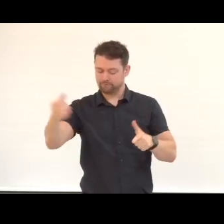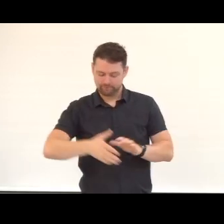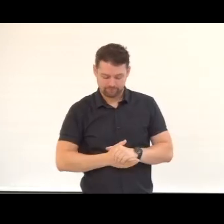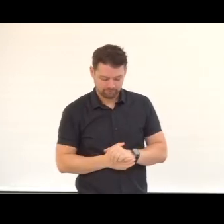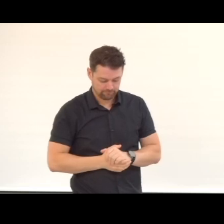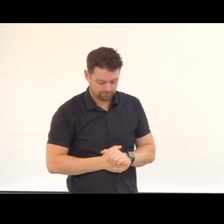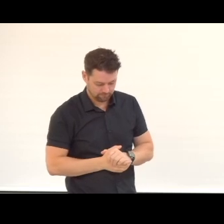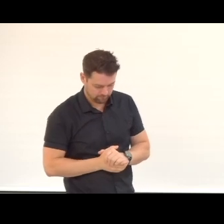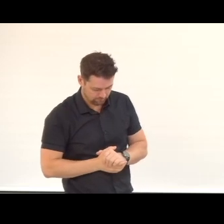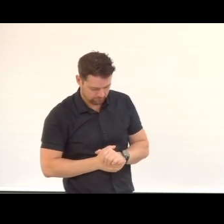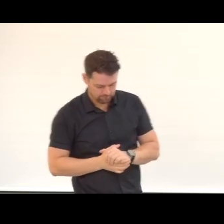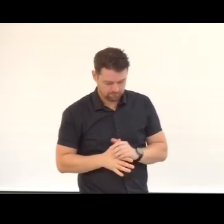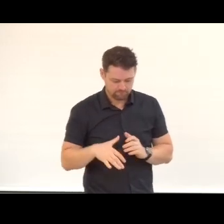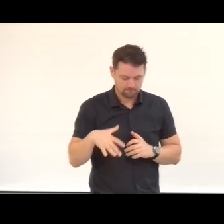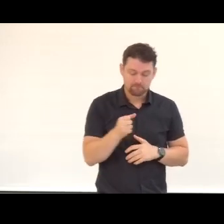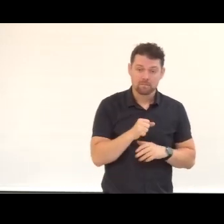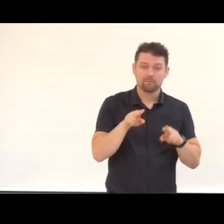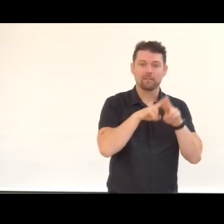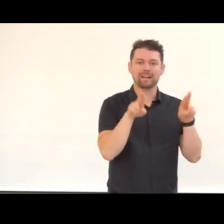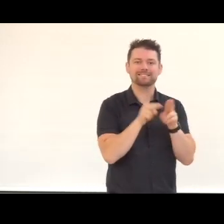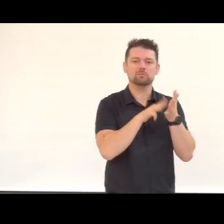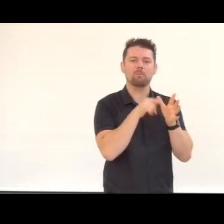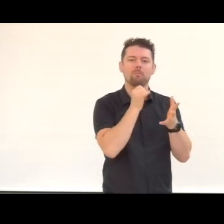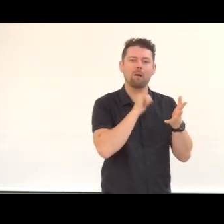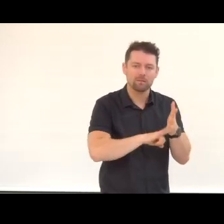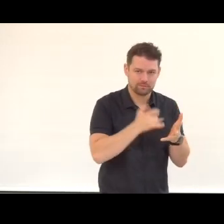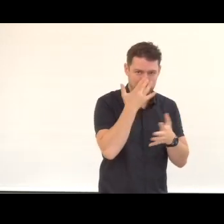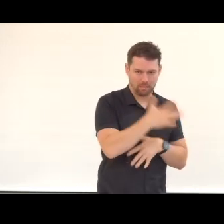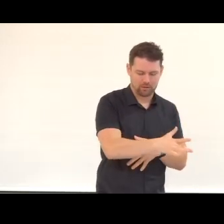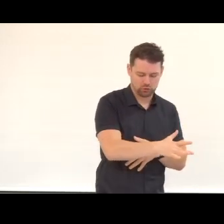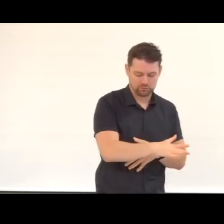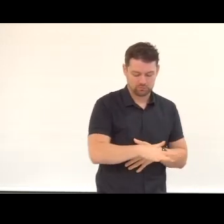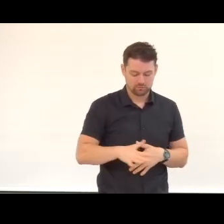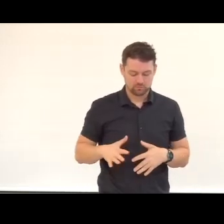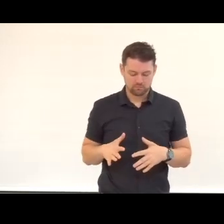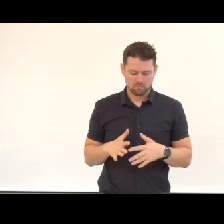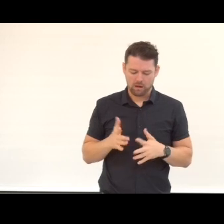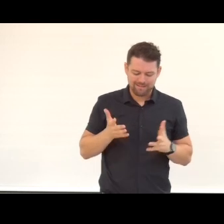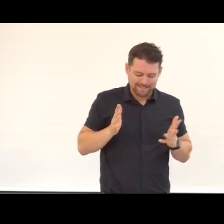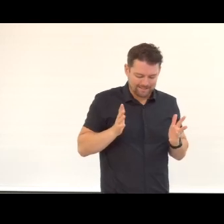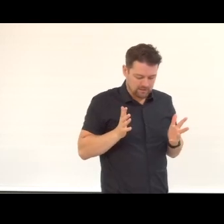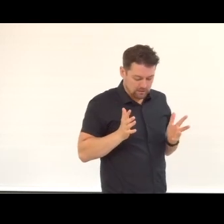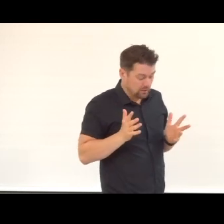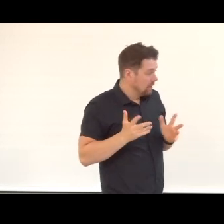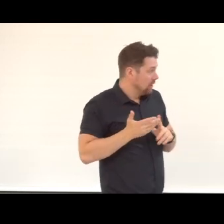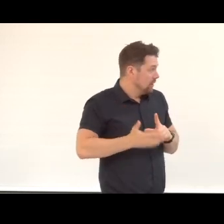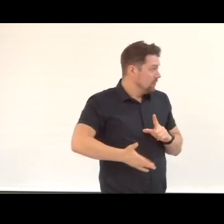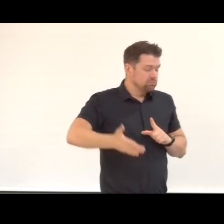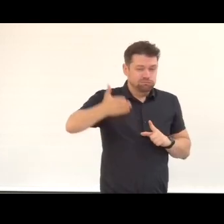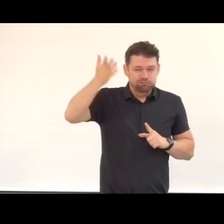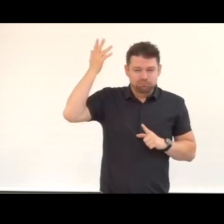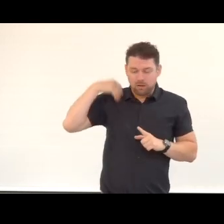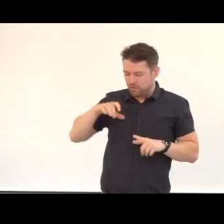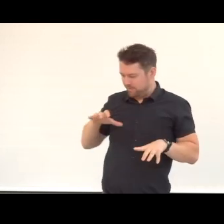have, of course, our international Mars simulations, but this is not the only thing we do. So about 25 years ago, a group of students